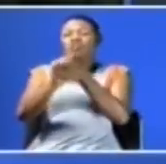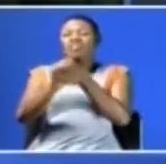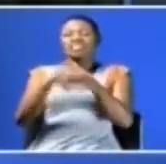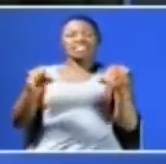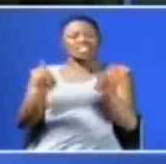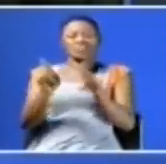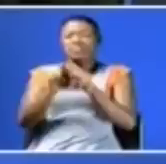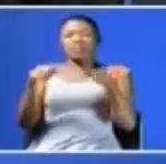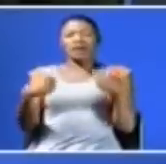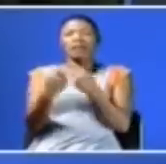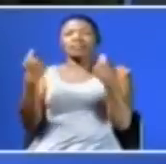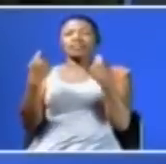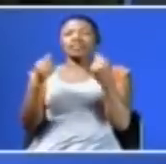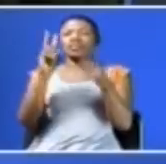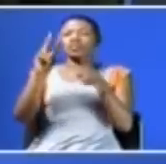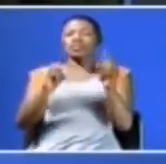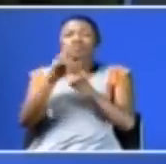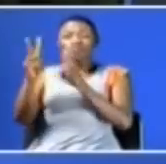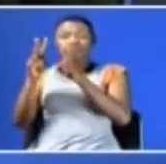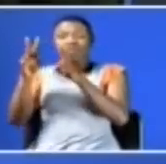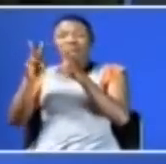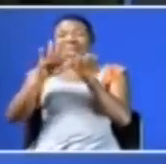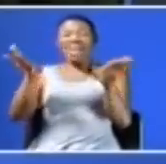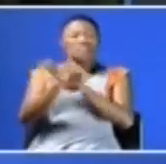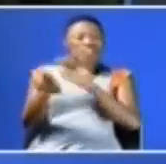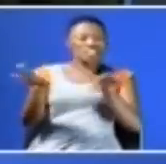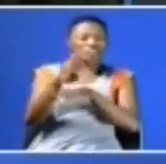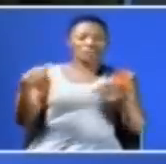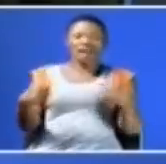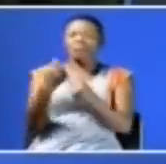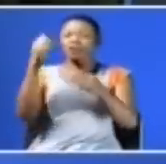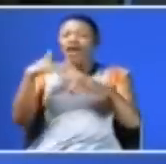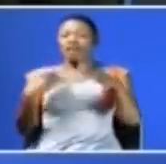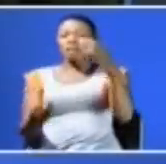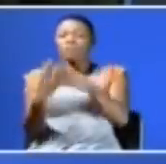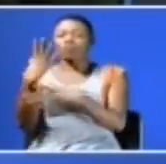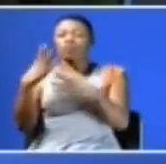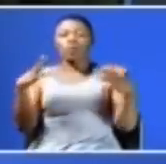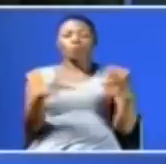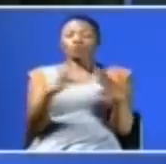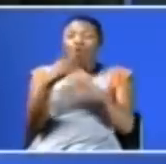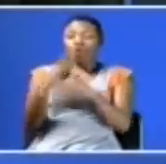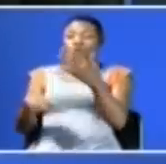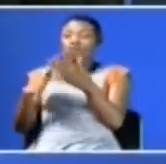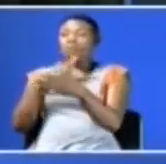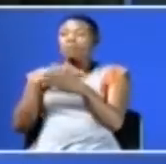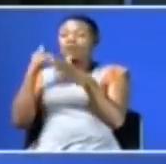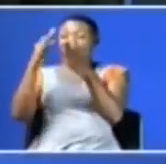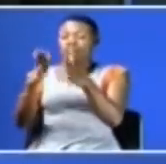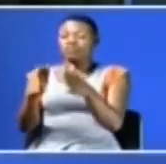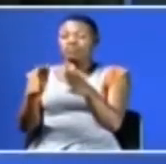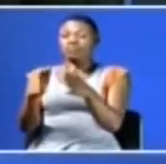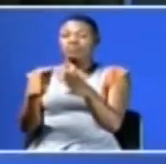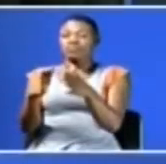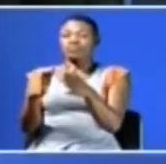same thing happened. I bet you in 2022, and 2022, all these things will be off the board. You'll get a new outfit the boss wants. The boss will wake up and says, I want this one